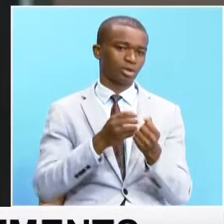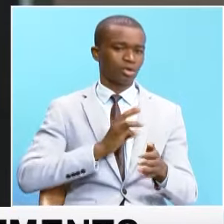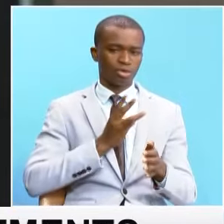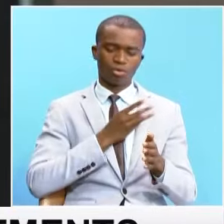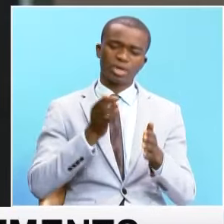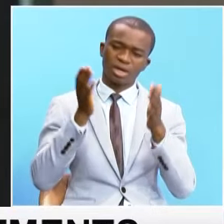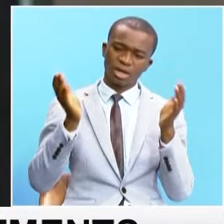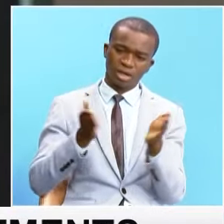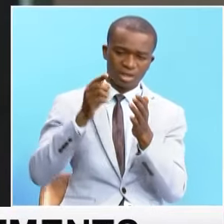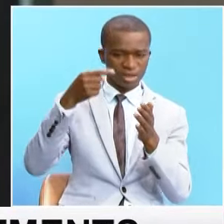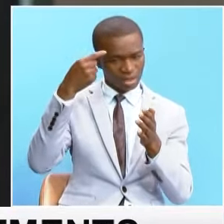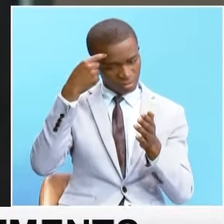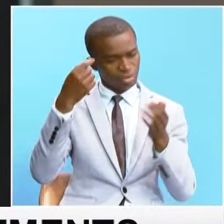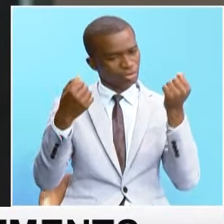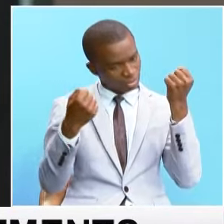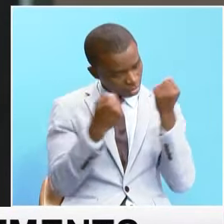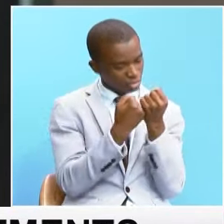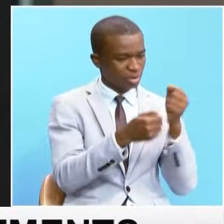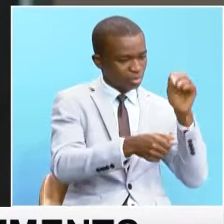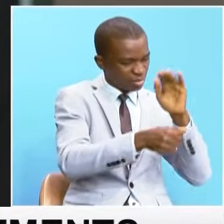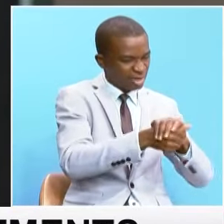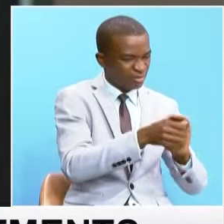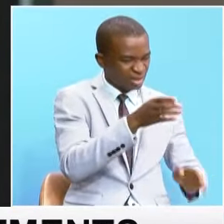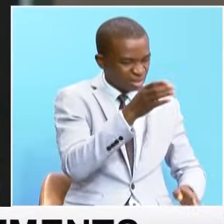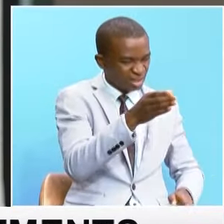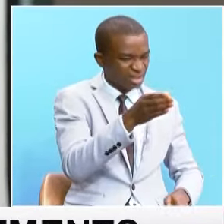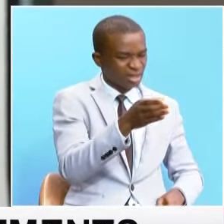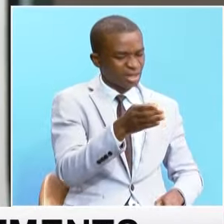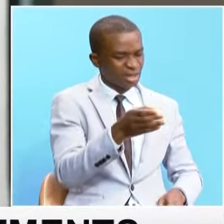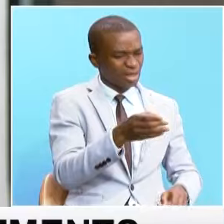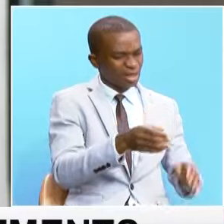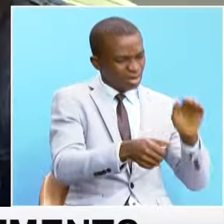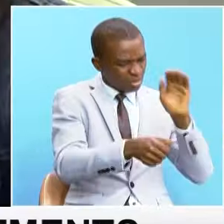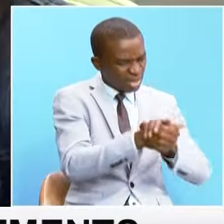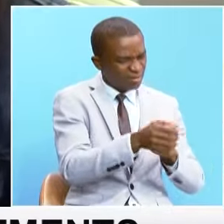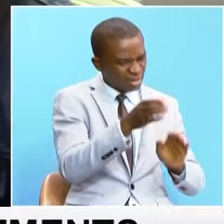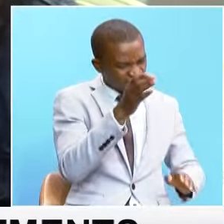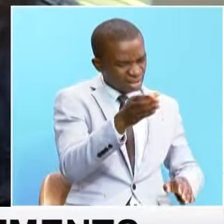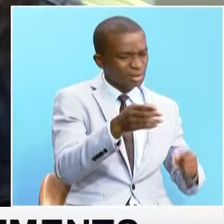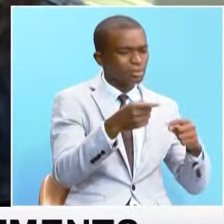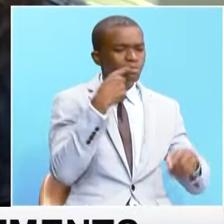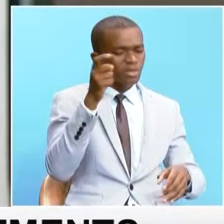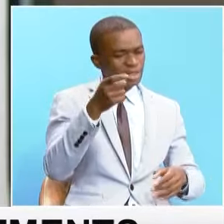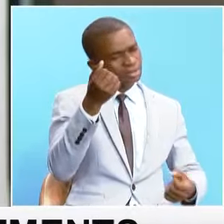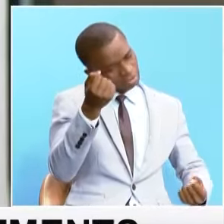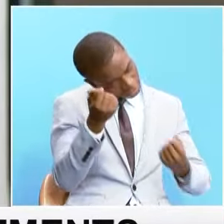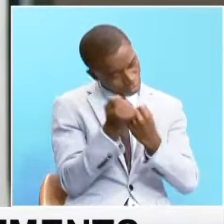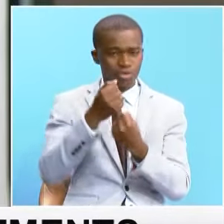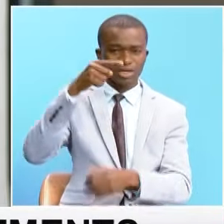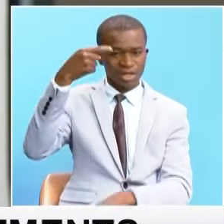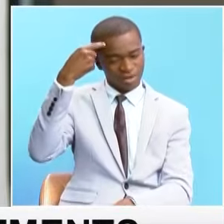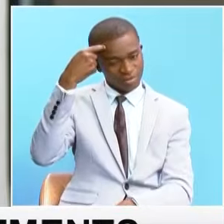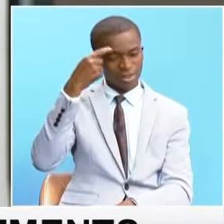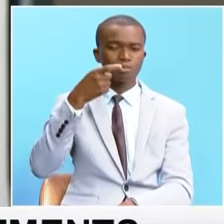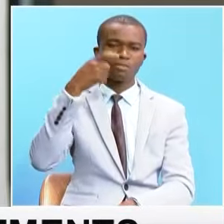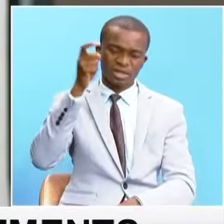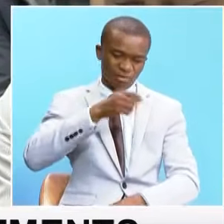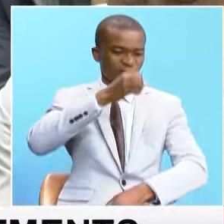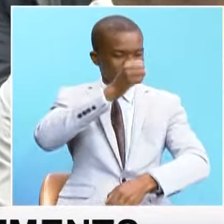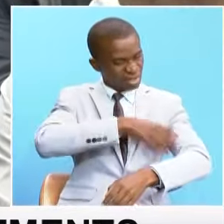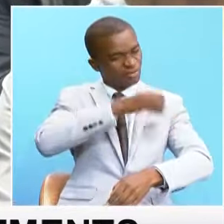pro-private sector, supporting you, the private sector, to come and invest in Zambia because you drive this economy.